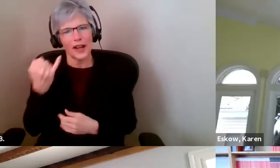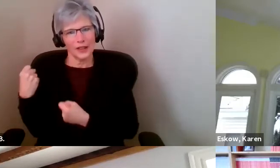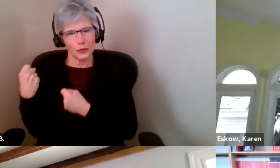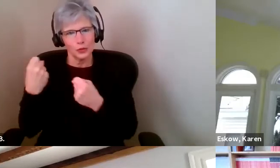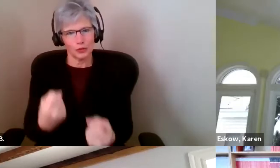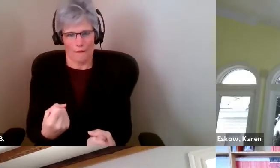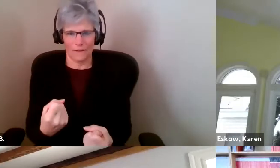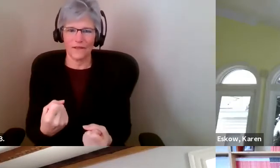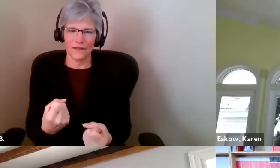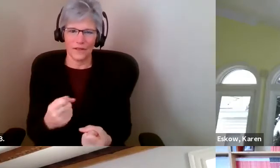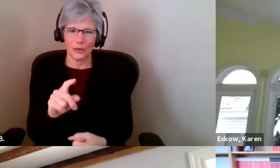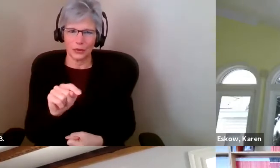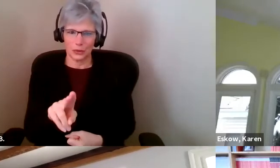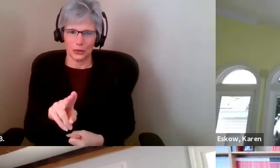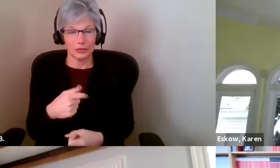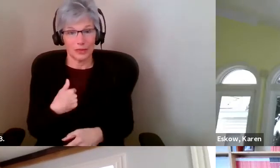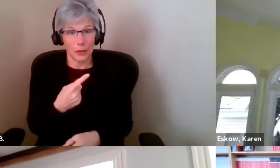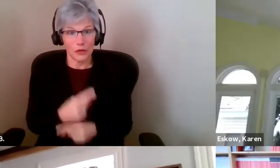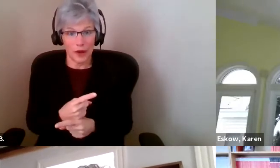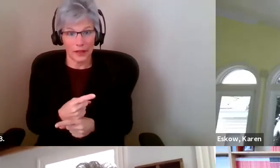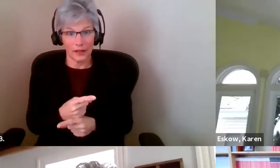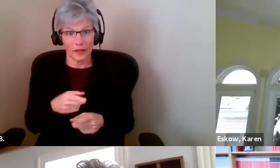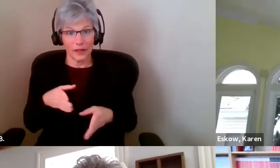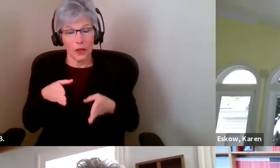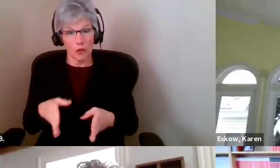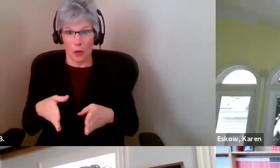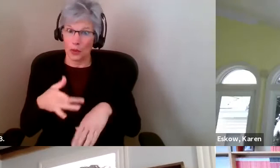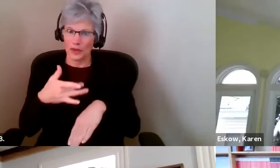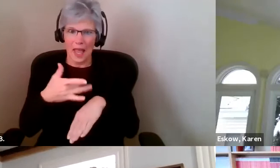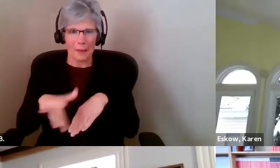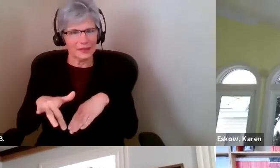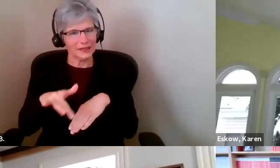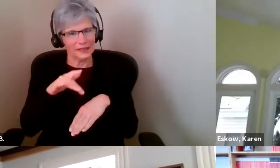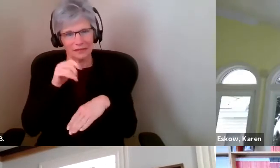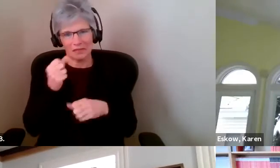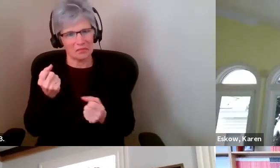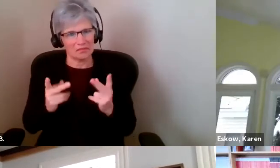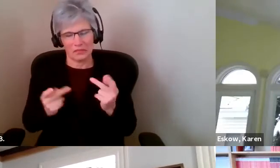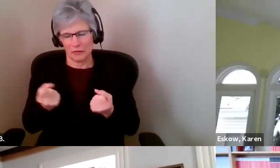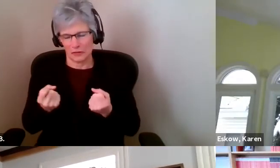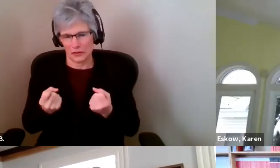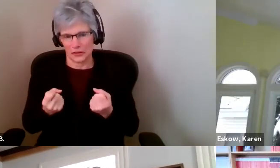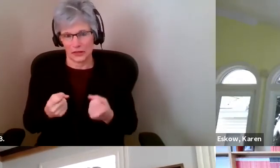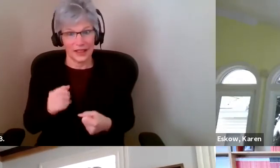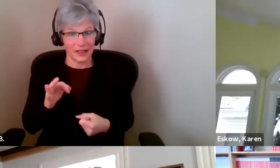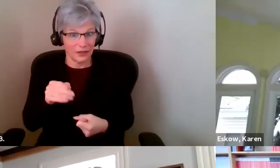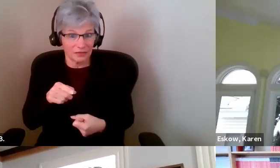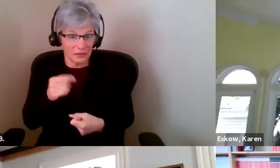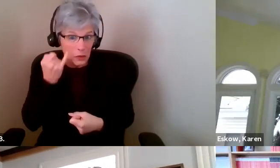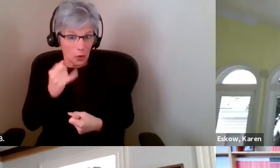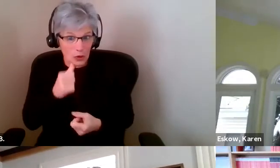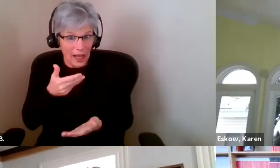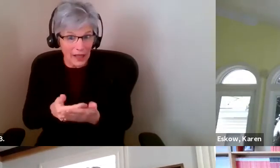in, and I was right. The roads were pretty empty, and snow, if you're not near Towson, snow